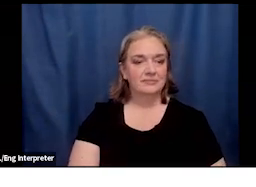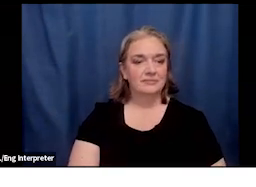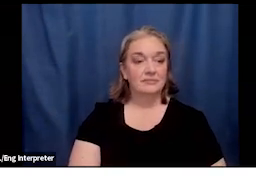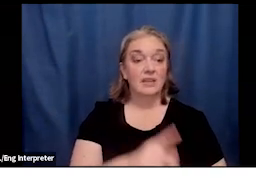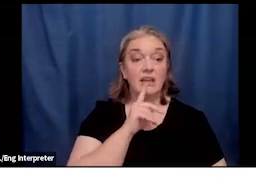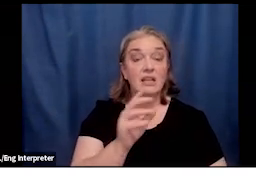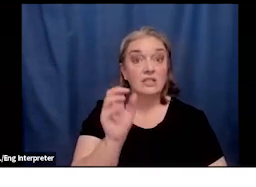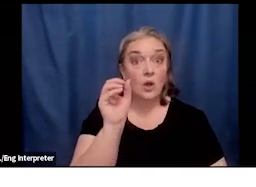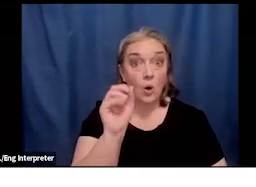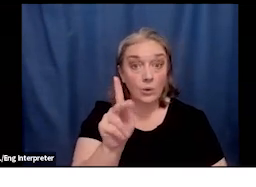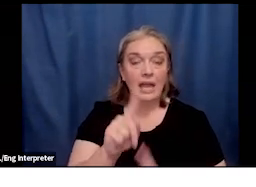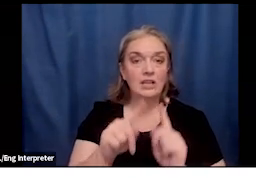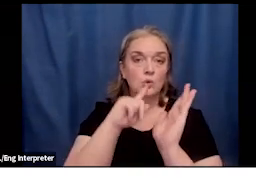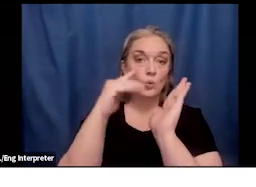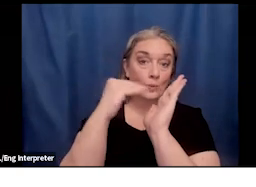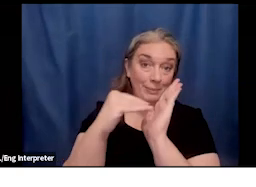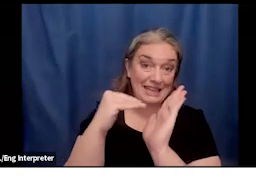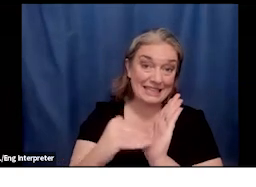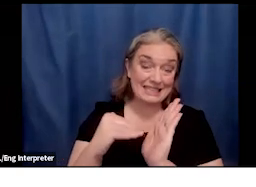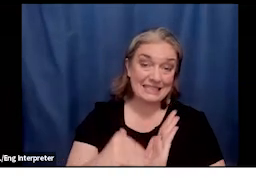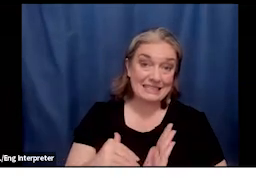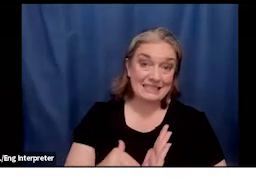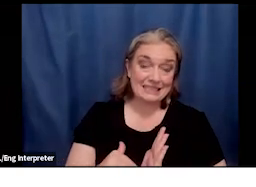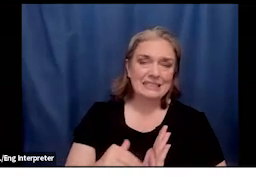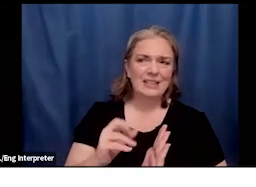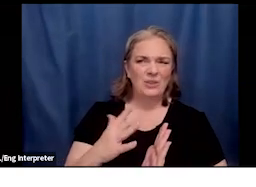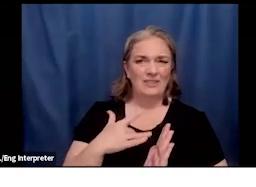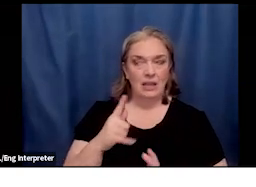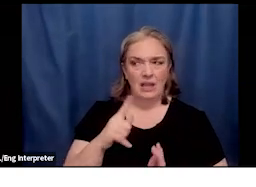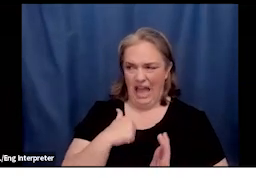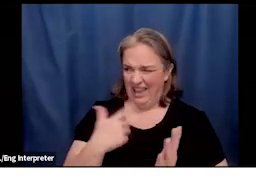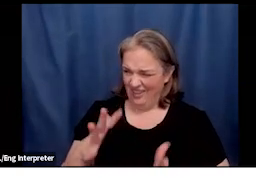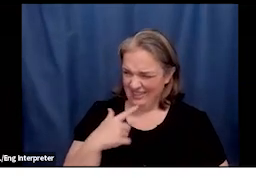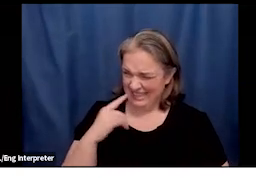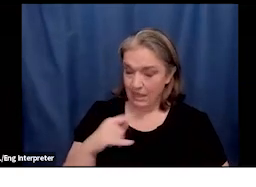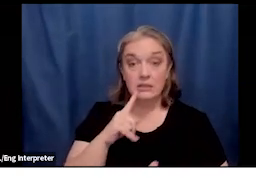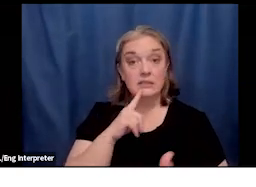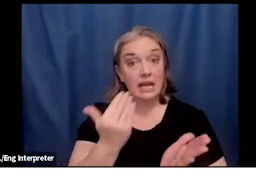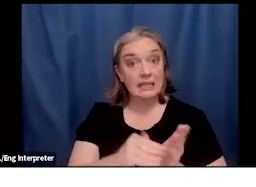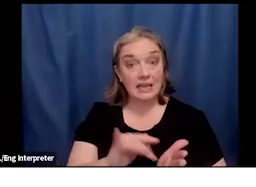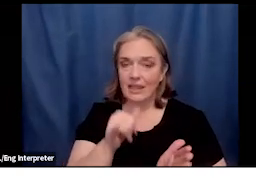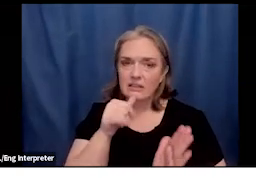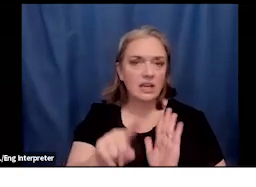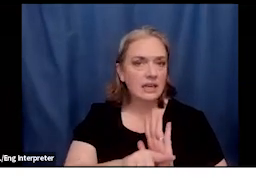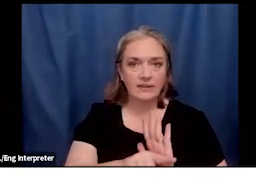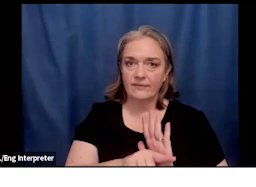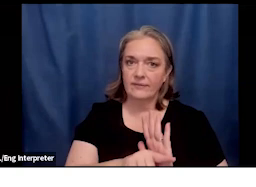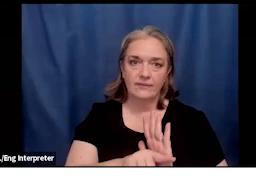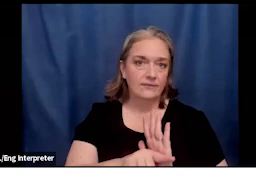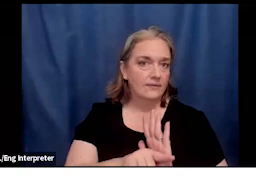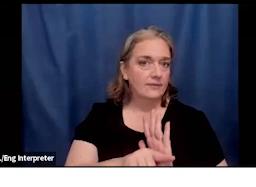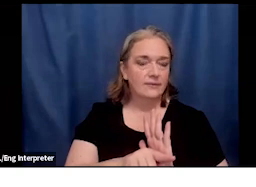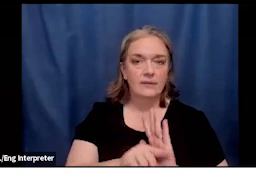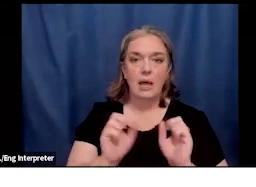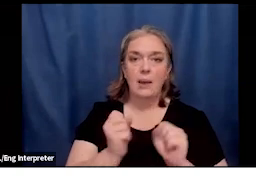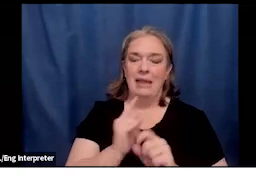connect the dots and repeat or have some things that might seem repetitive throughout the application. That is not a negative.